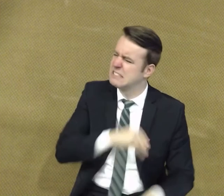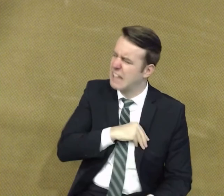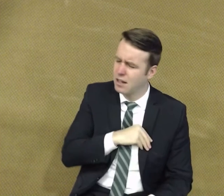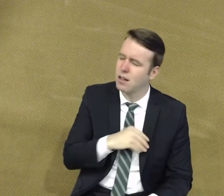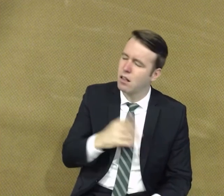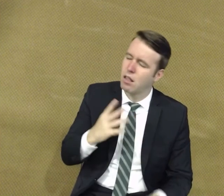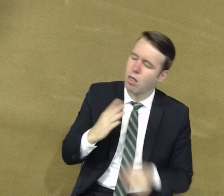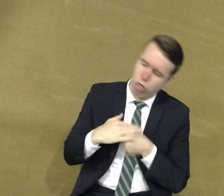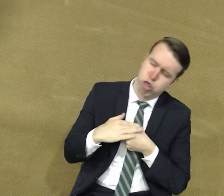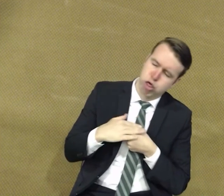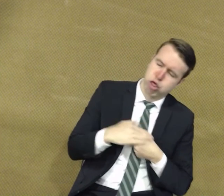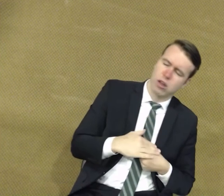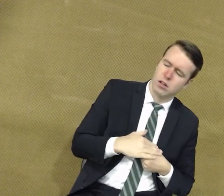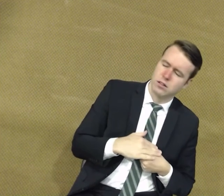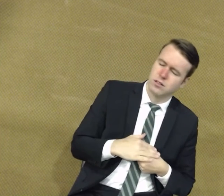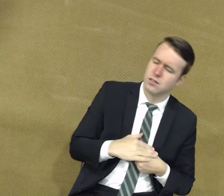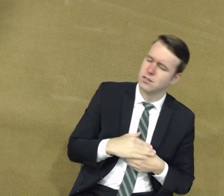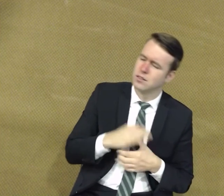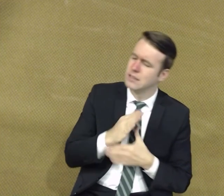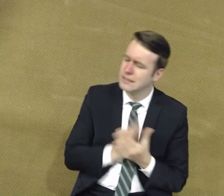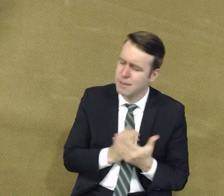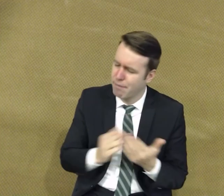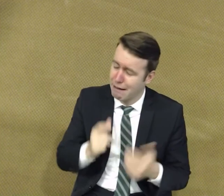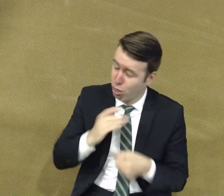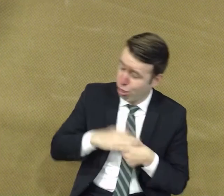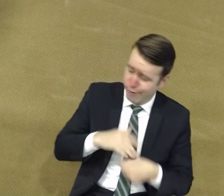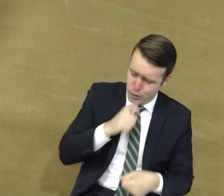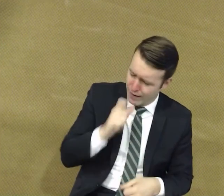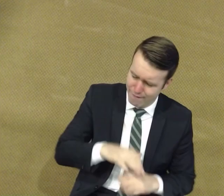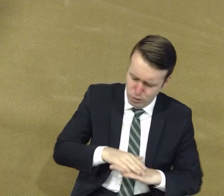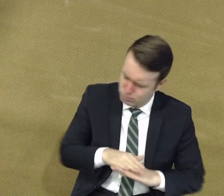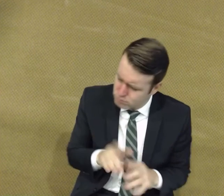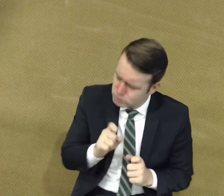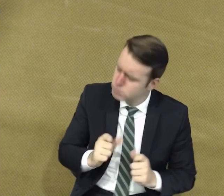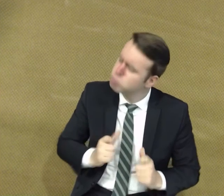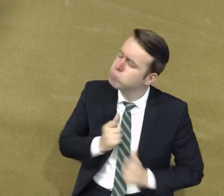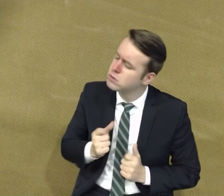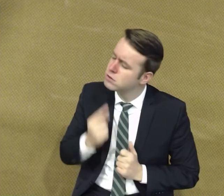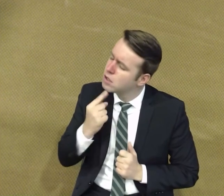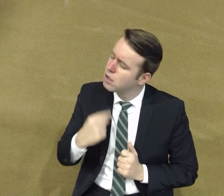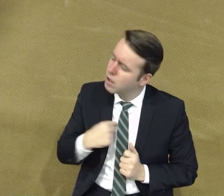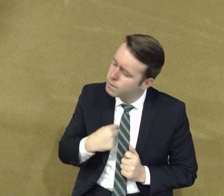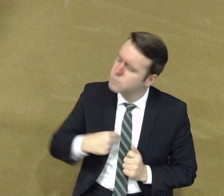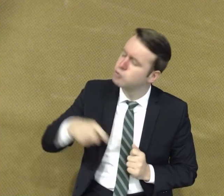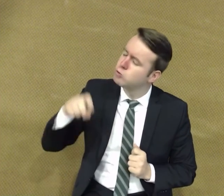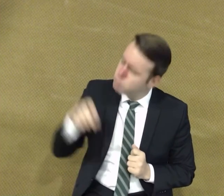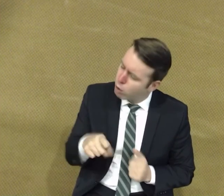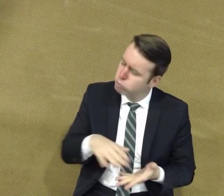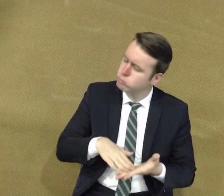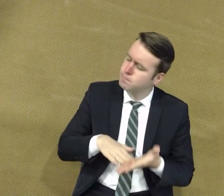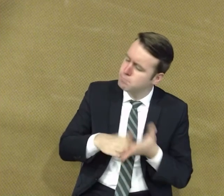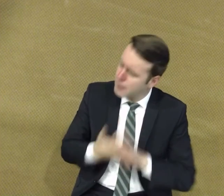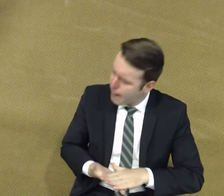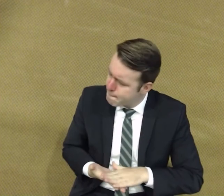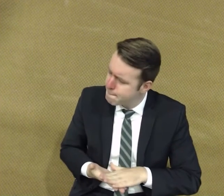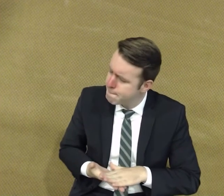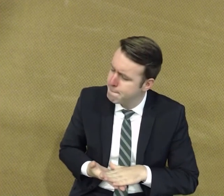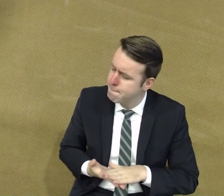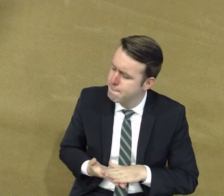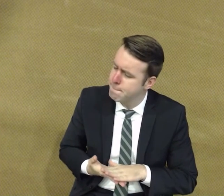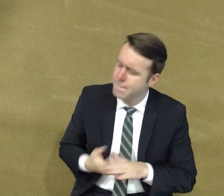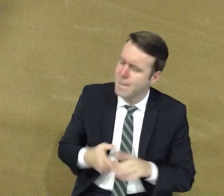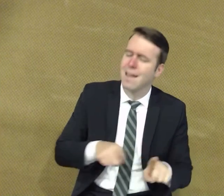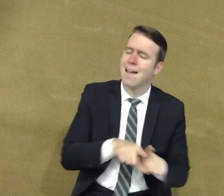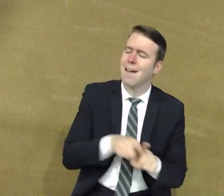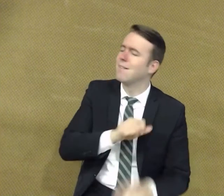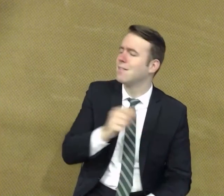take it. When there's some things you shouldn't be quiet and take, you should stand up and say, I am supposed to be becoming